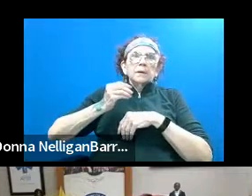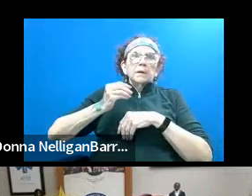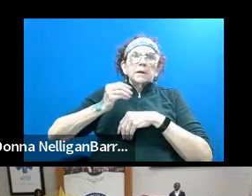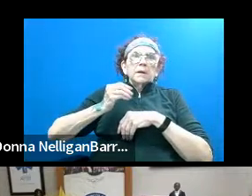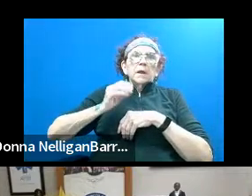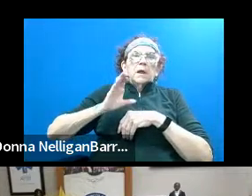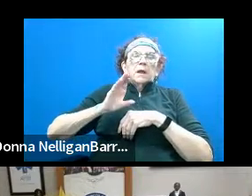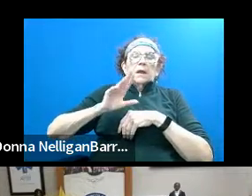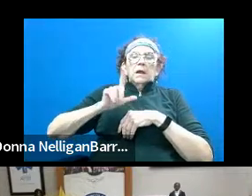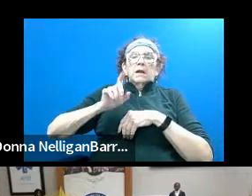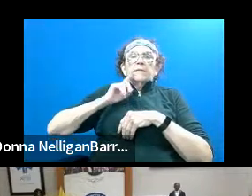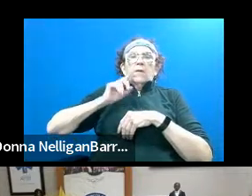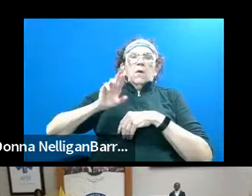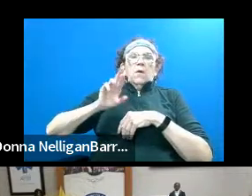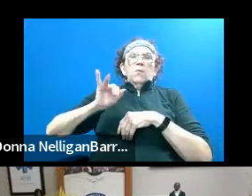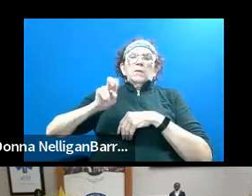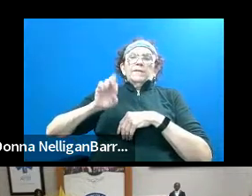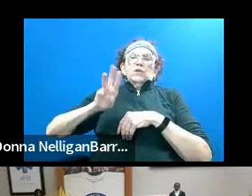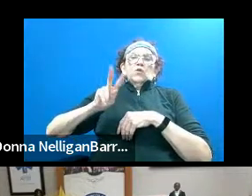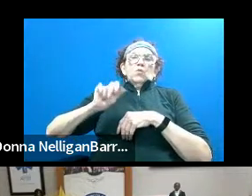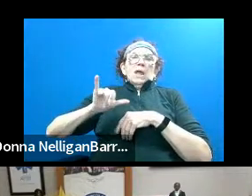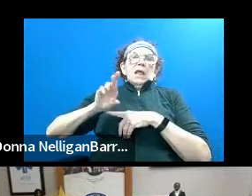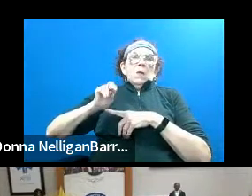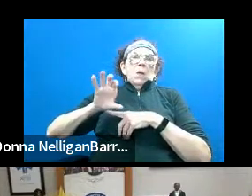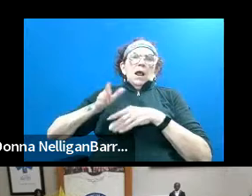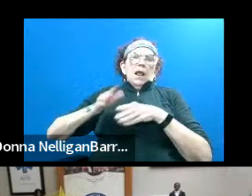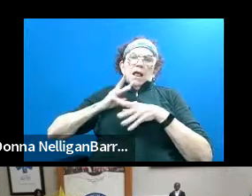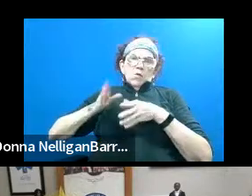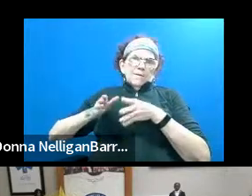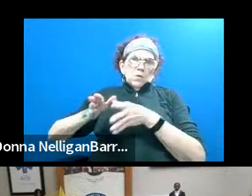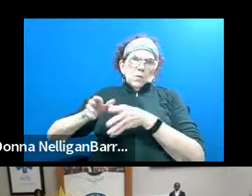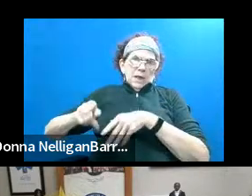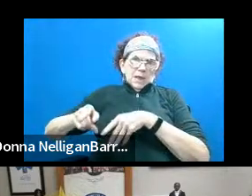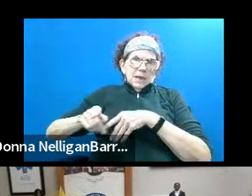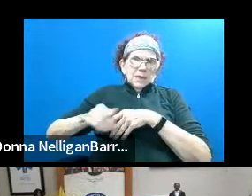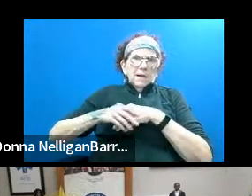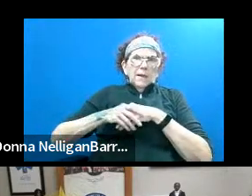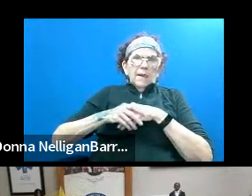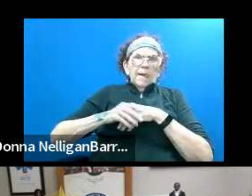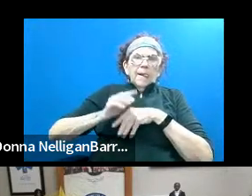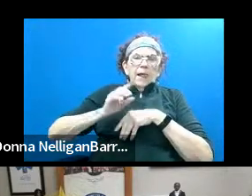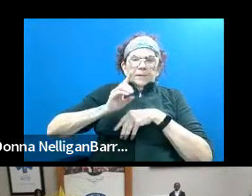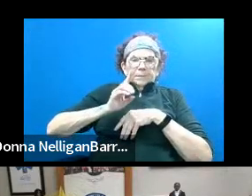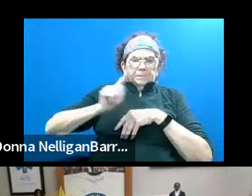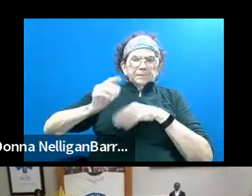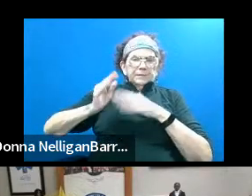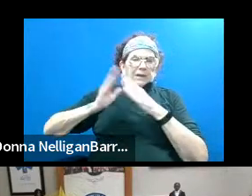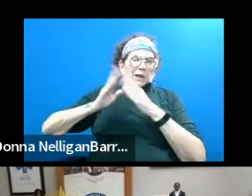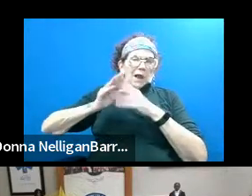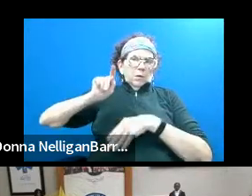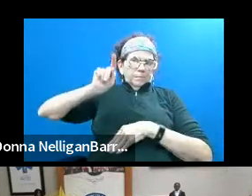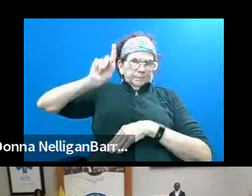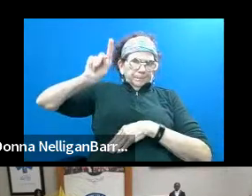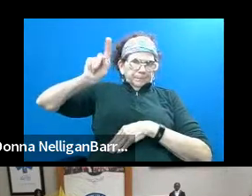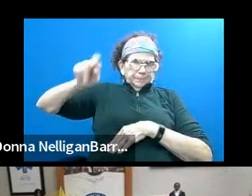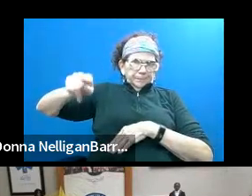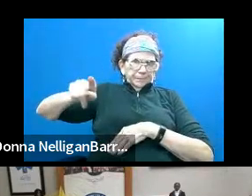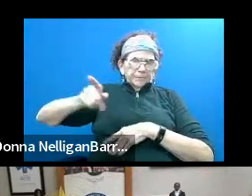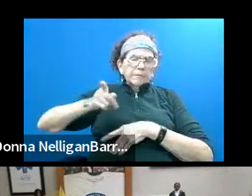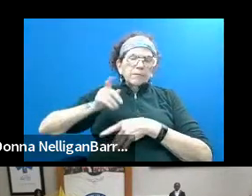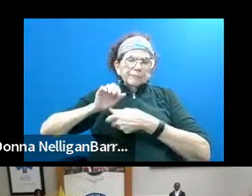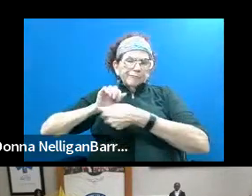the Rochester Downtown Partnership, which is an outgrowth of Rock the Riverway. I also want to take a